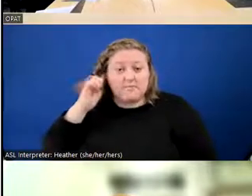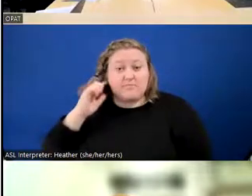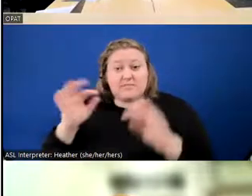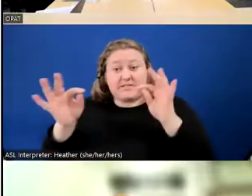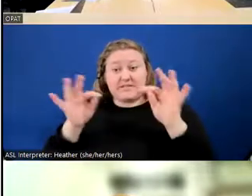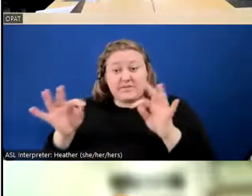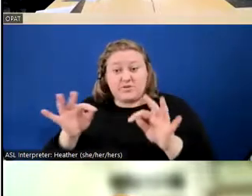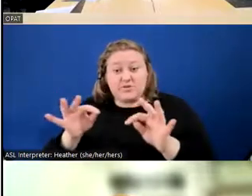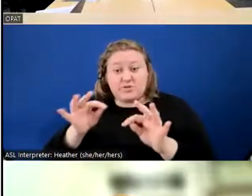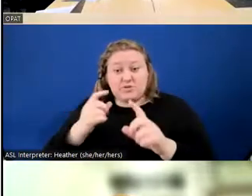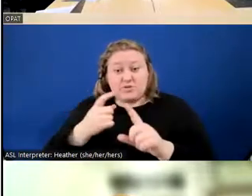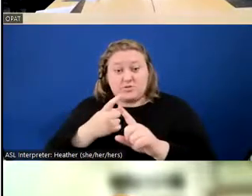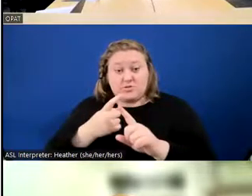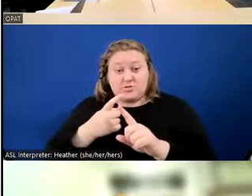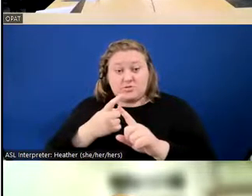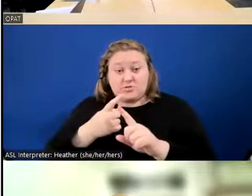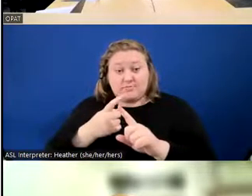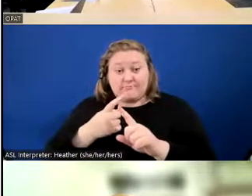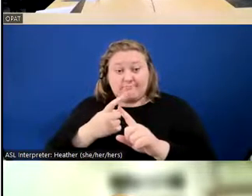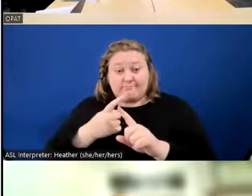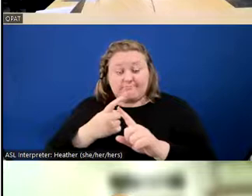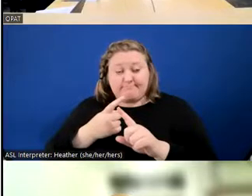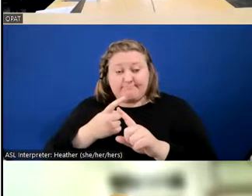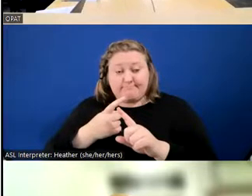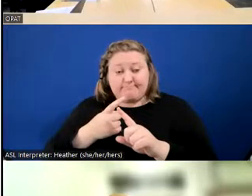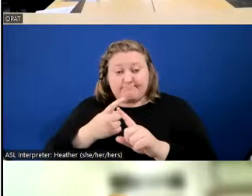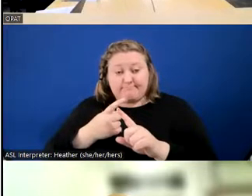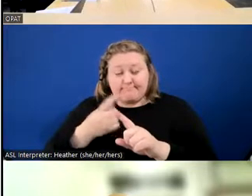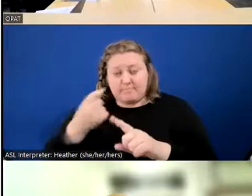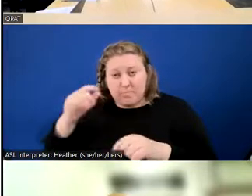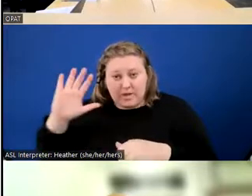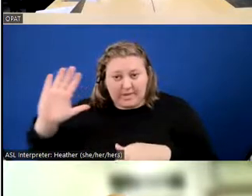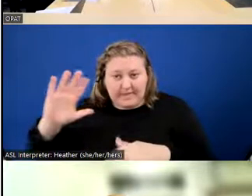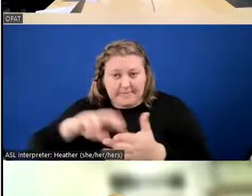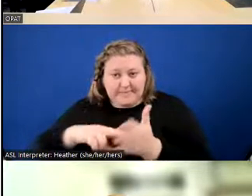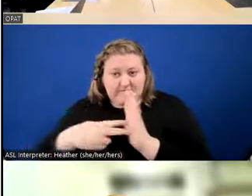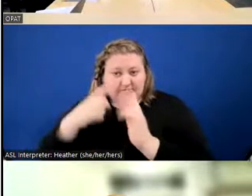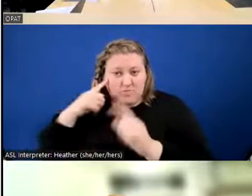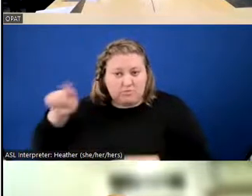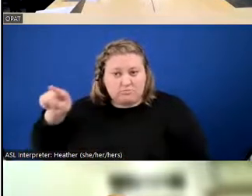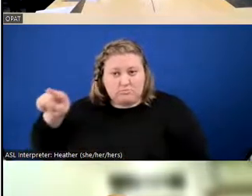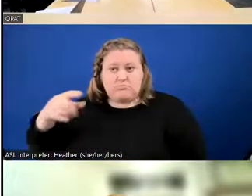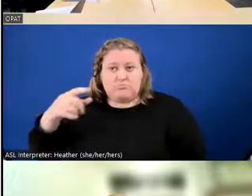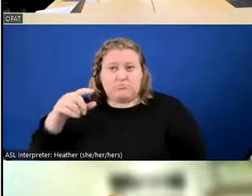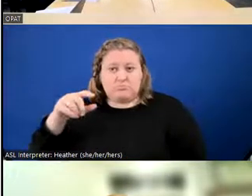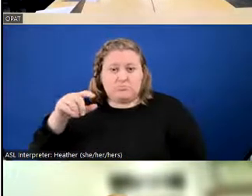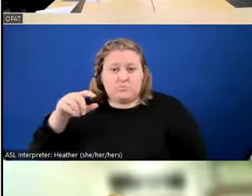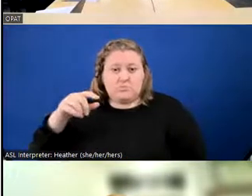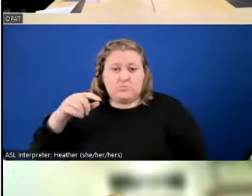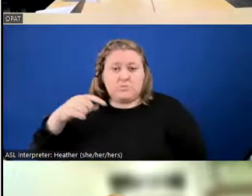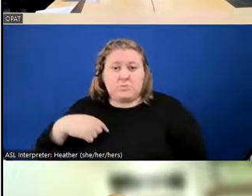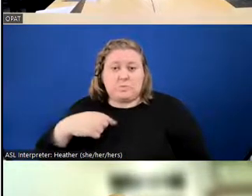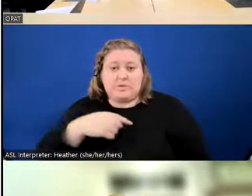encounters and observation and stops are, but we kind of